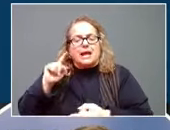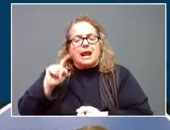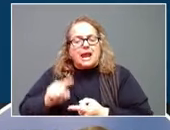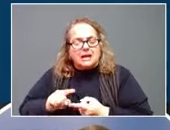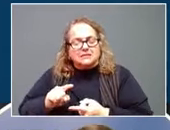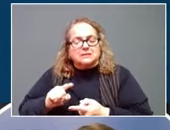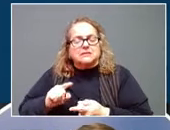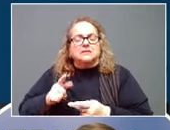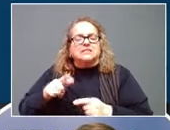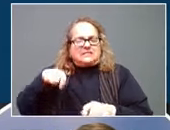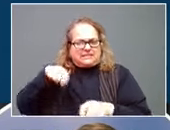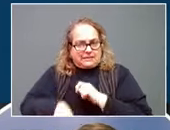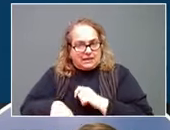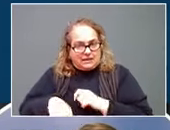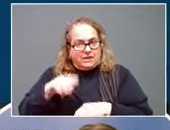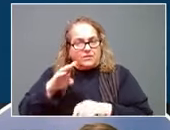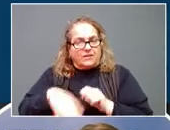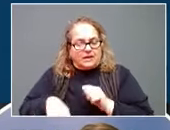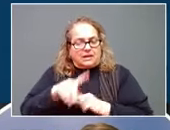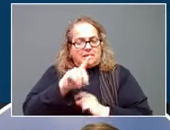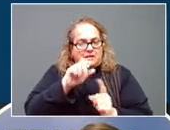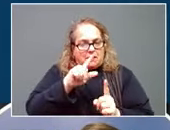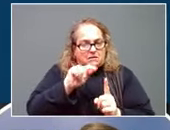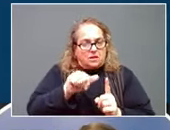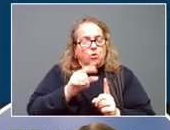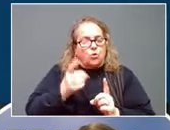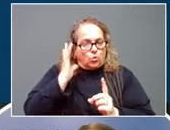deadly than Delta. However,